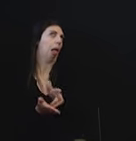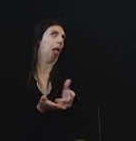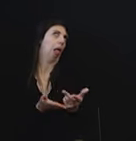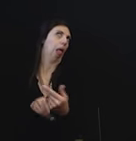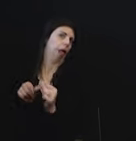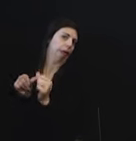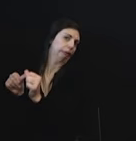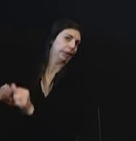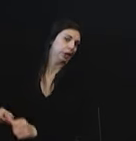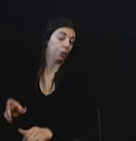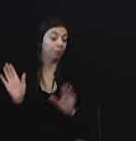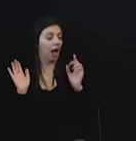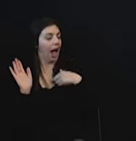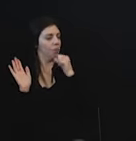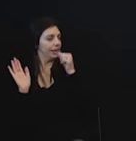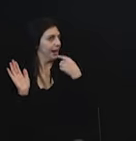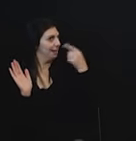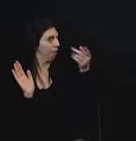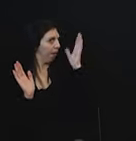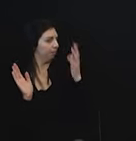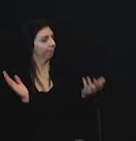Let's be honest.